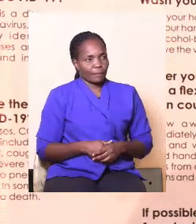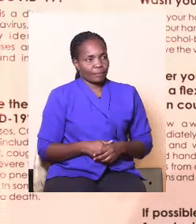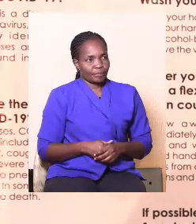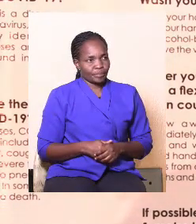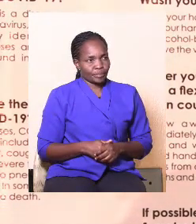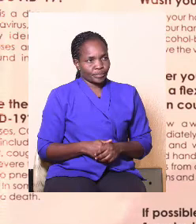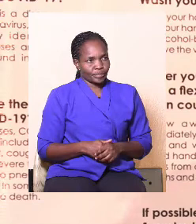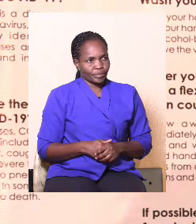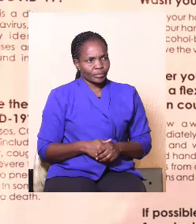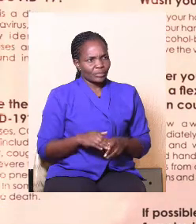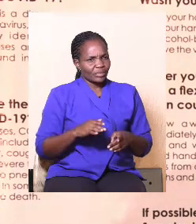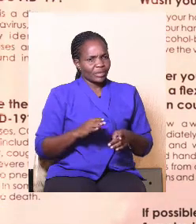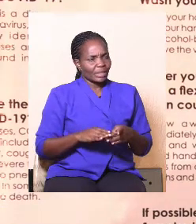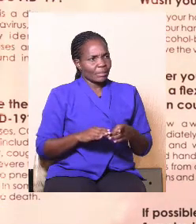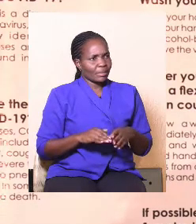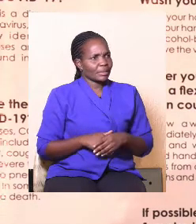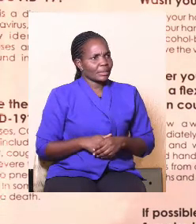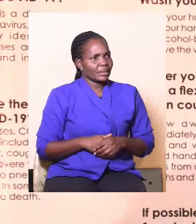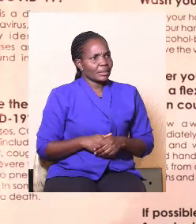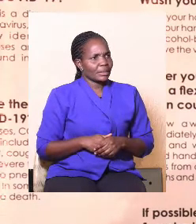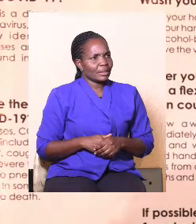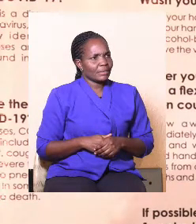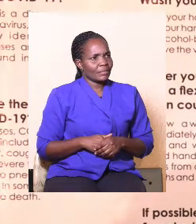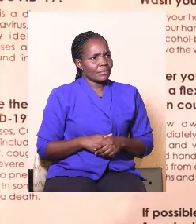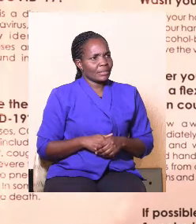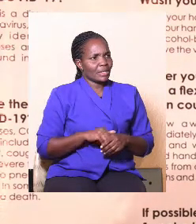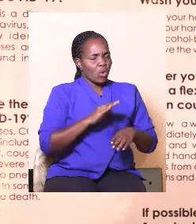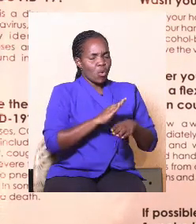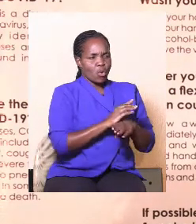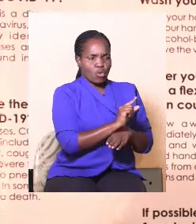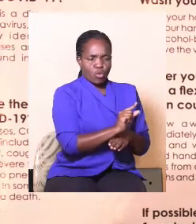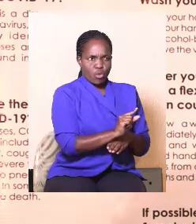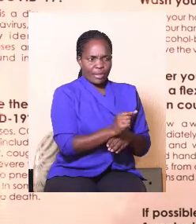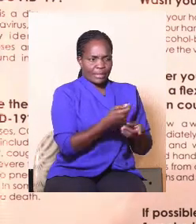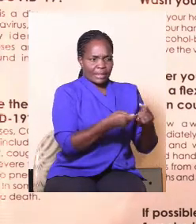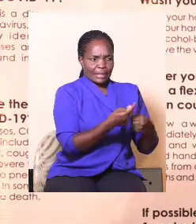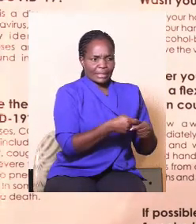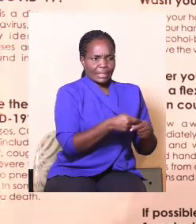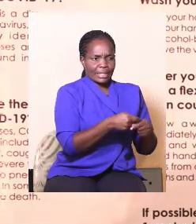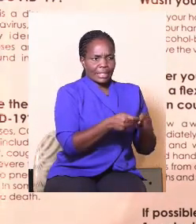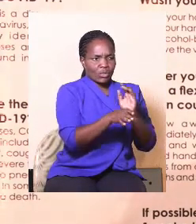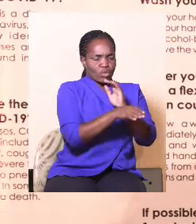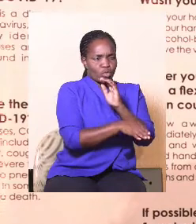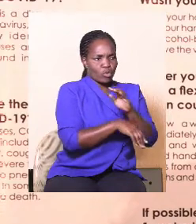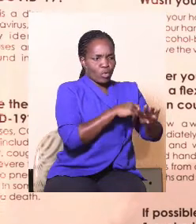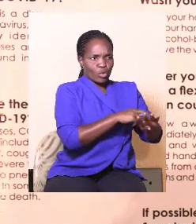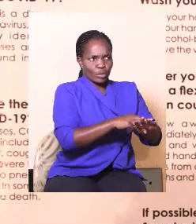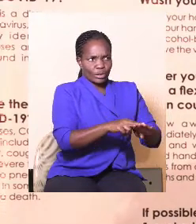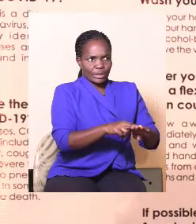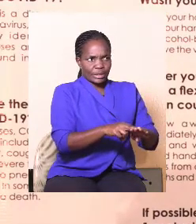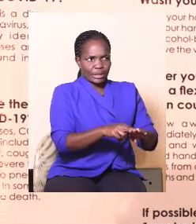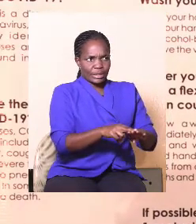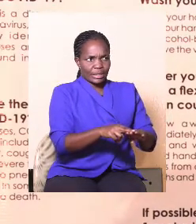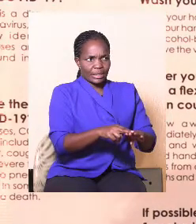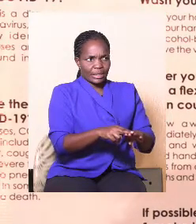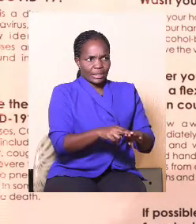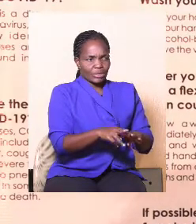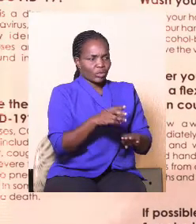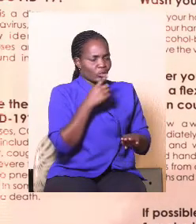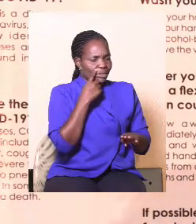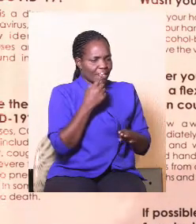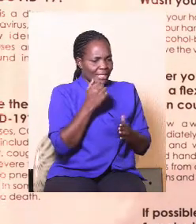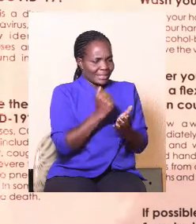issue of informal markets, again, the fear was that how do we manage it in such a way that there's enough social